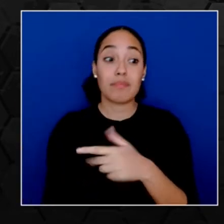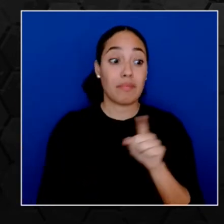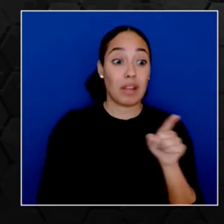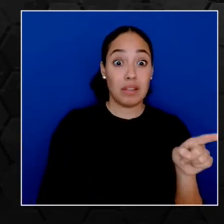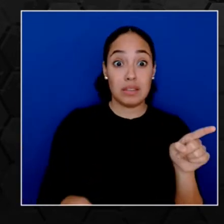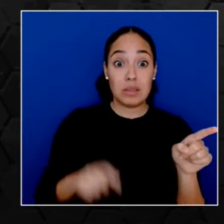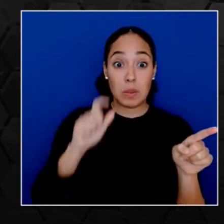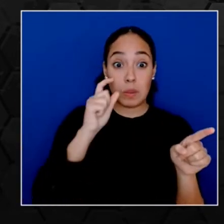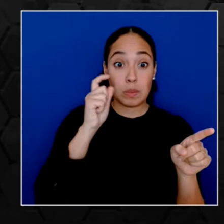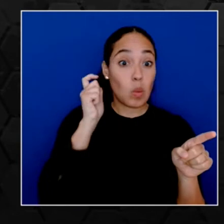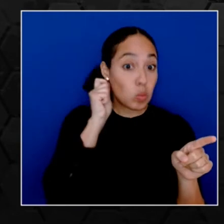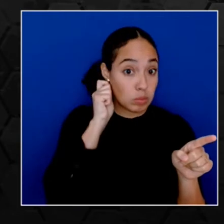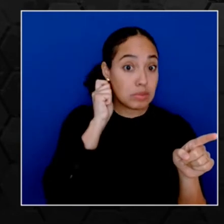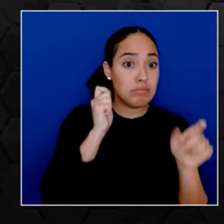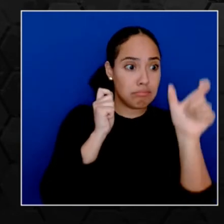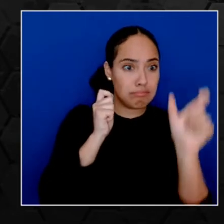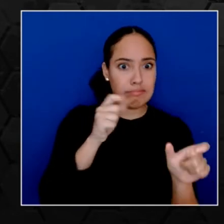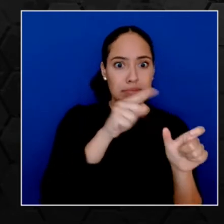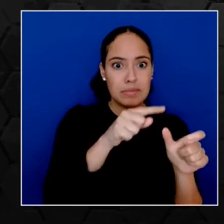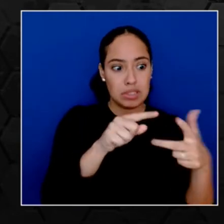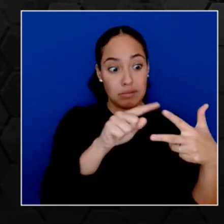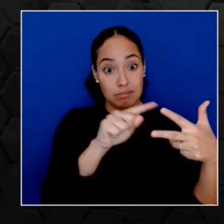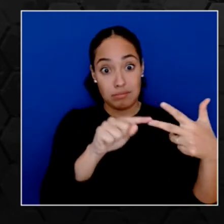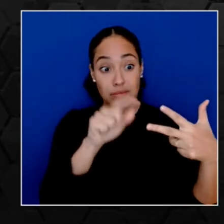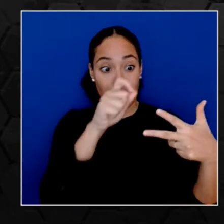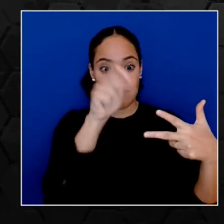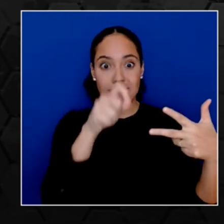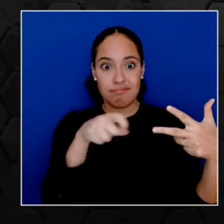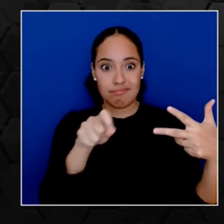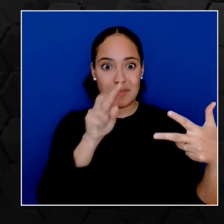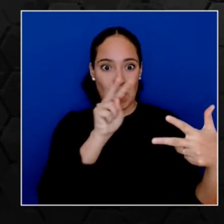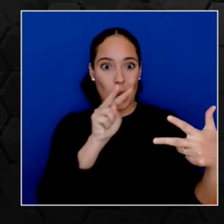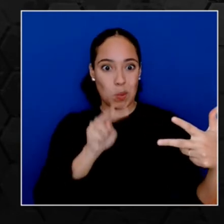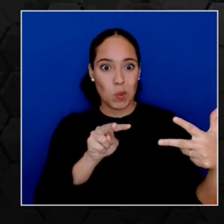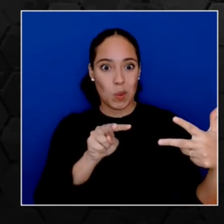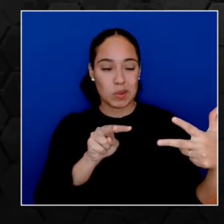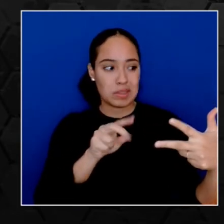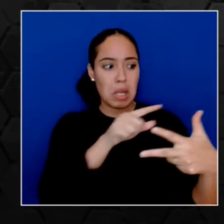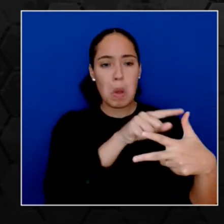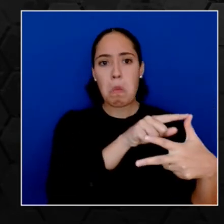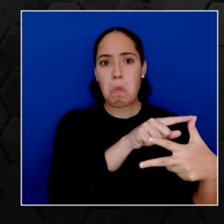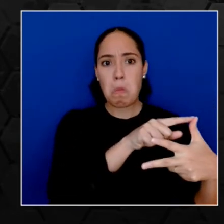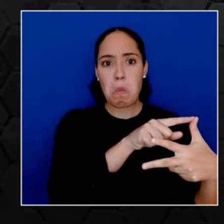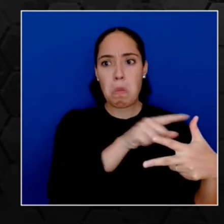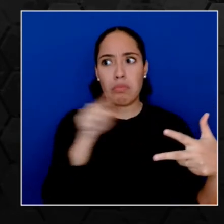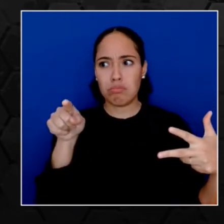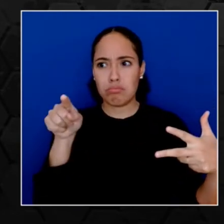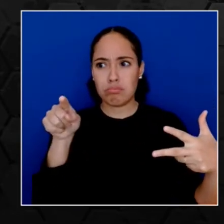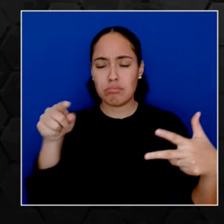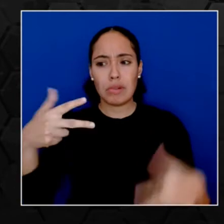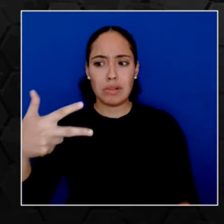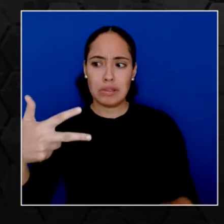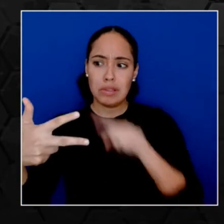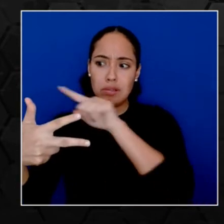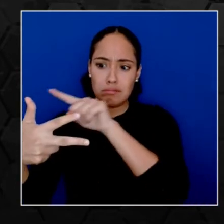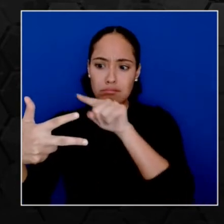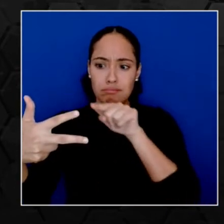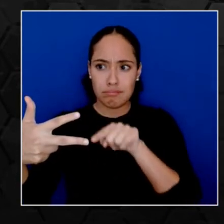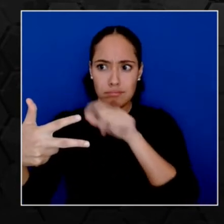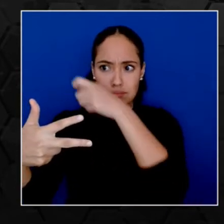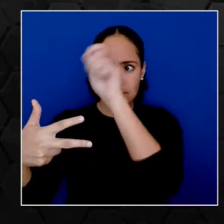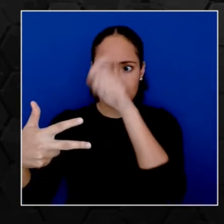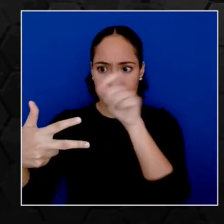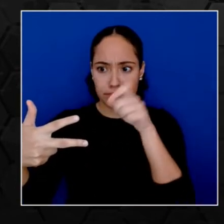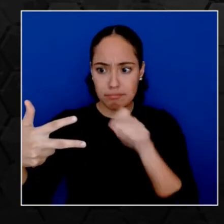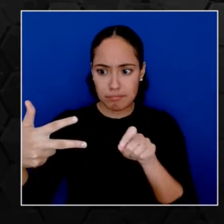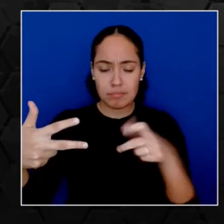patterns, because like there is some kind of similar movies which are present in both the view patterns. So this is like like collaborative